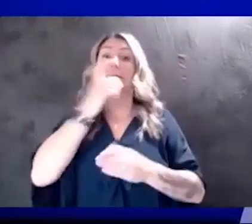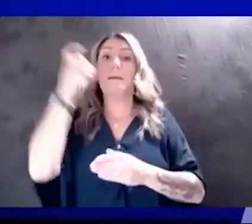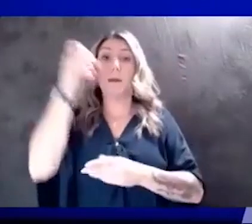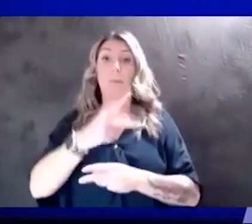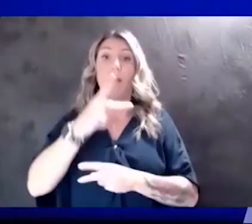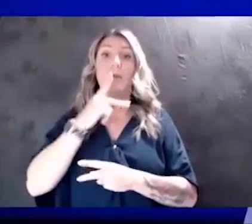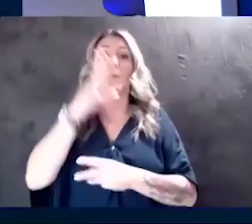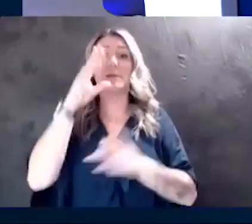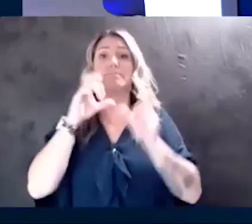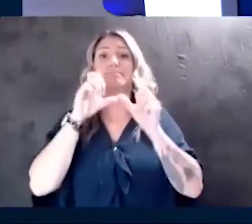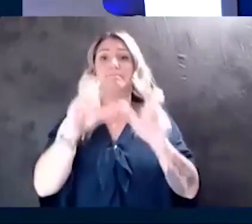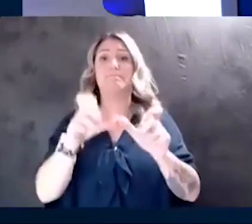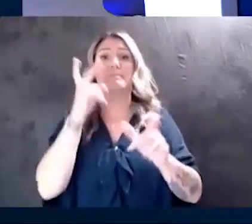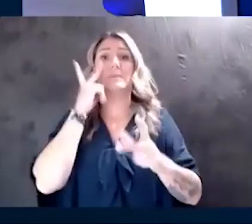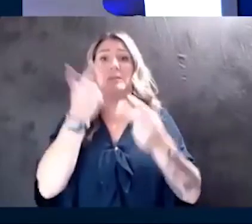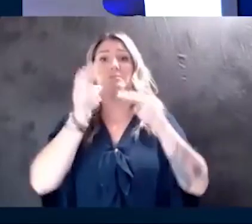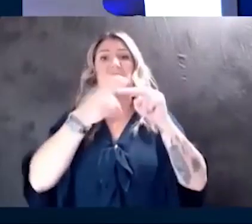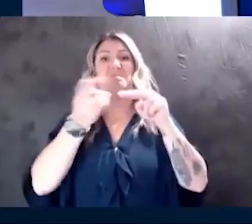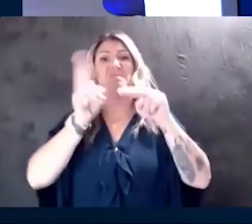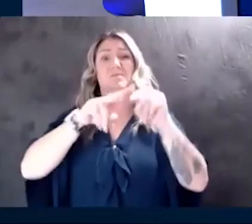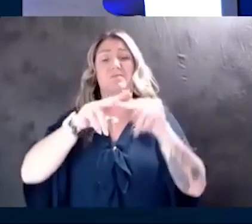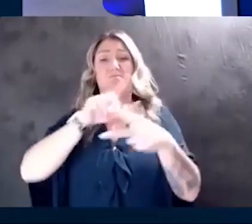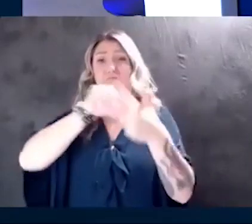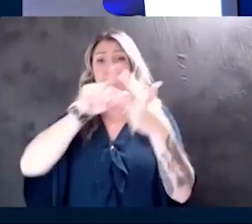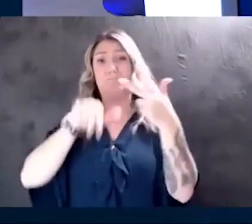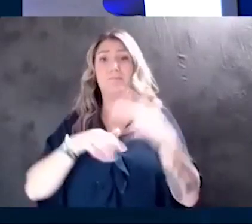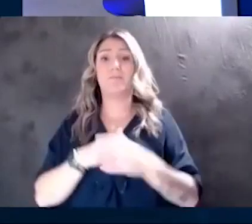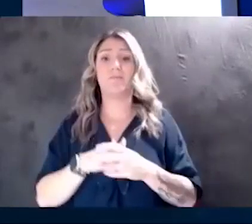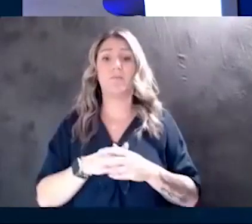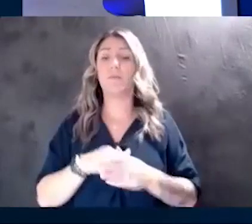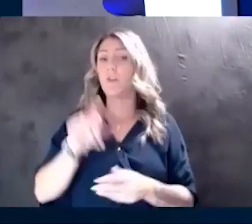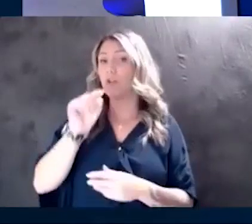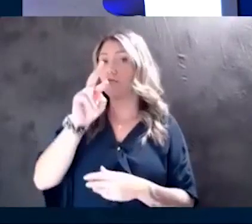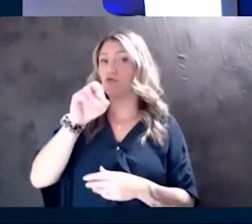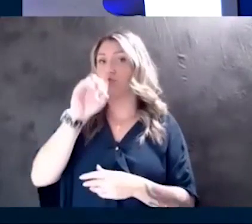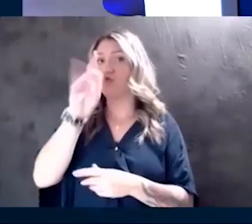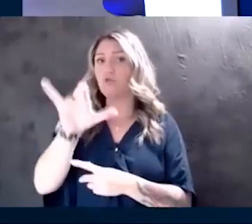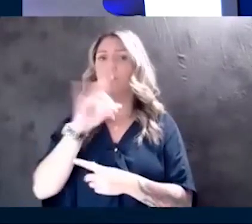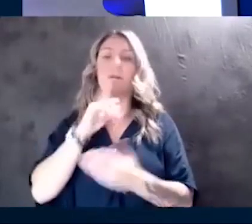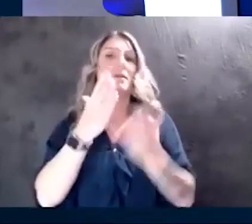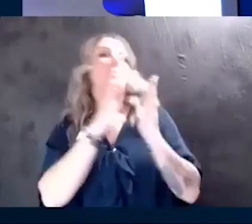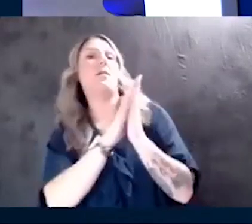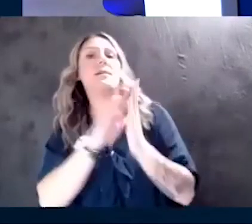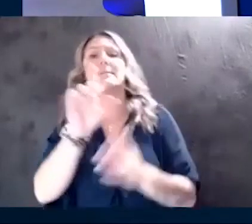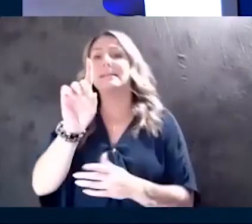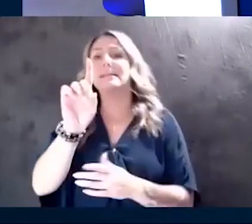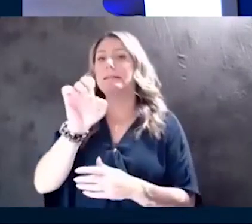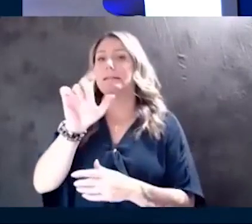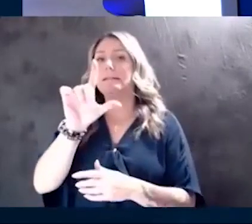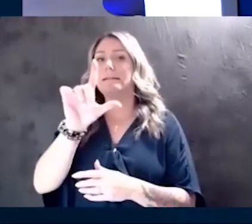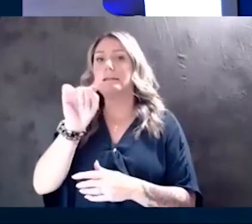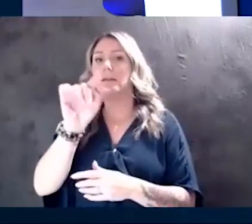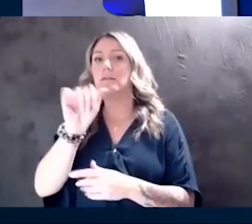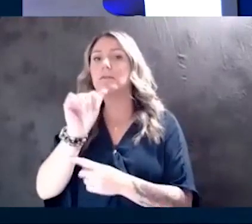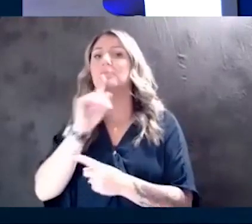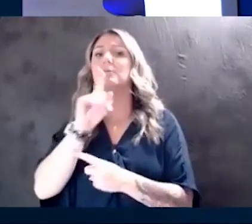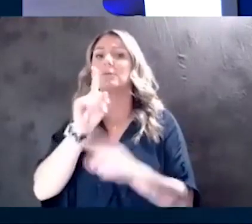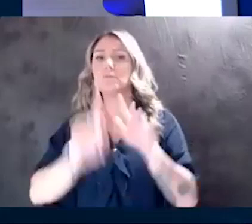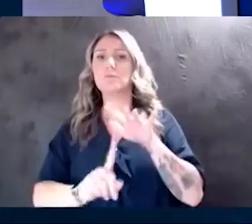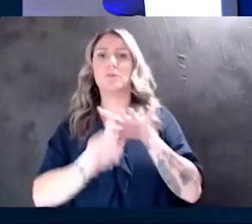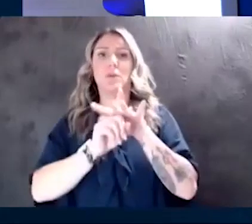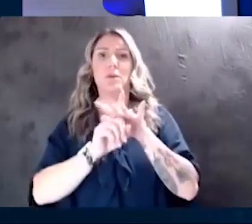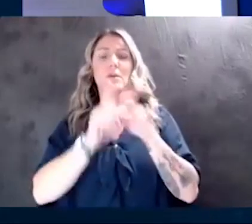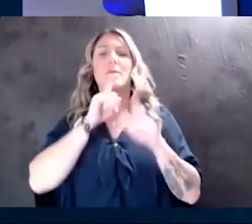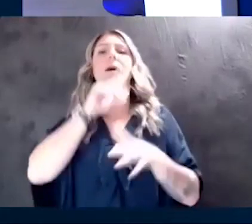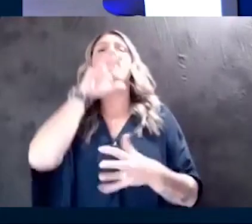see it. And Trudy asks, with the Delta virus showing up as sneezing